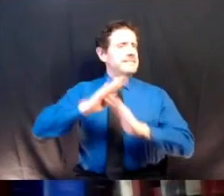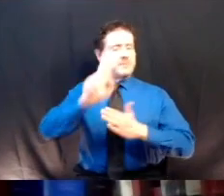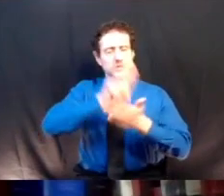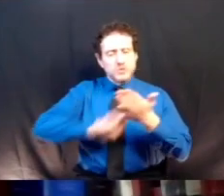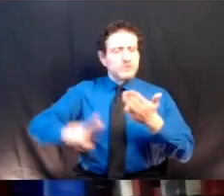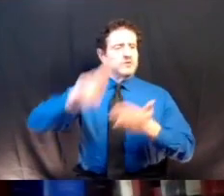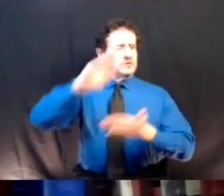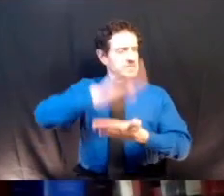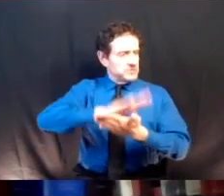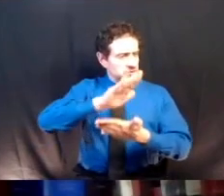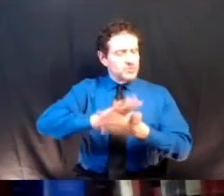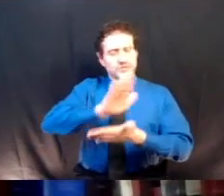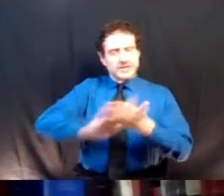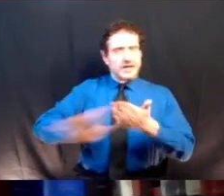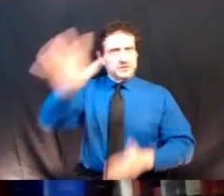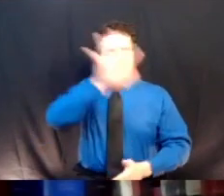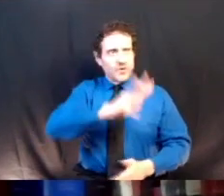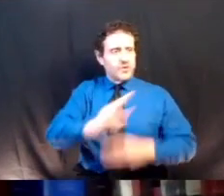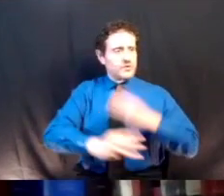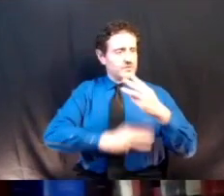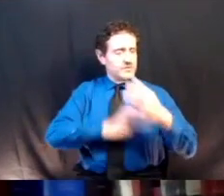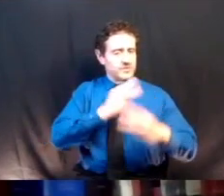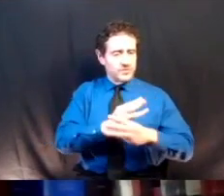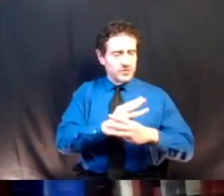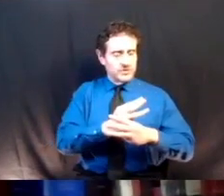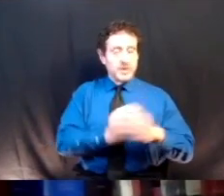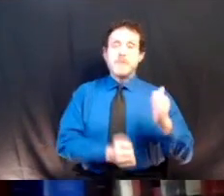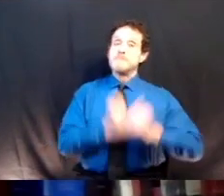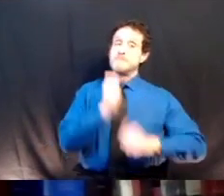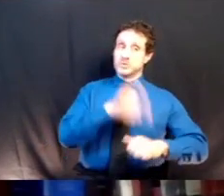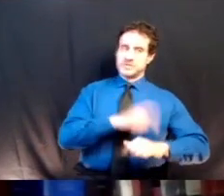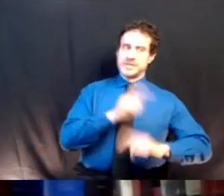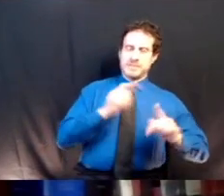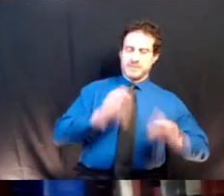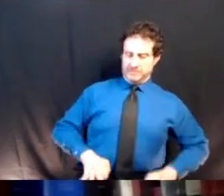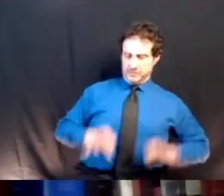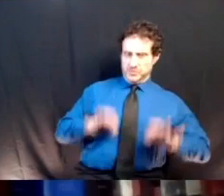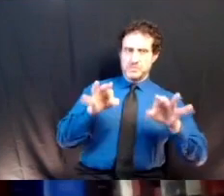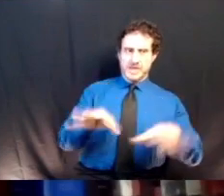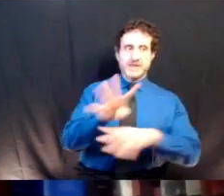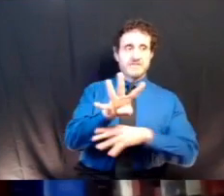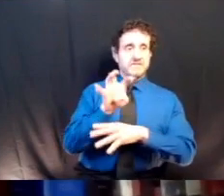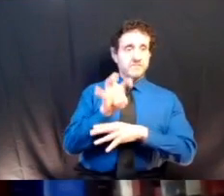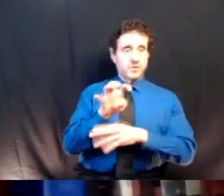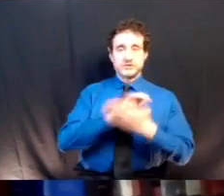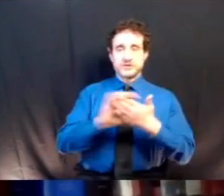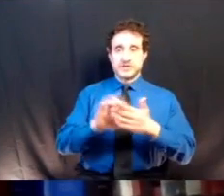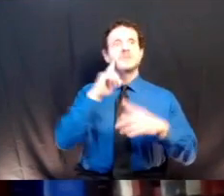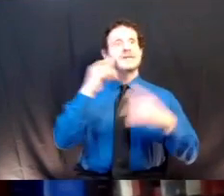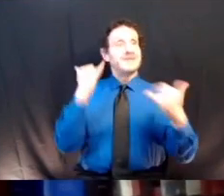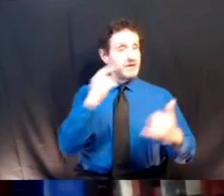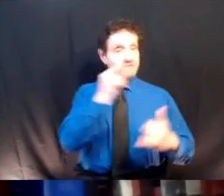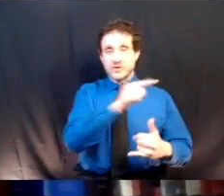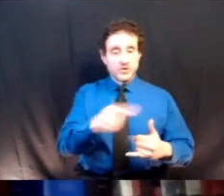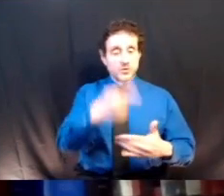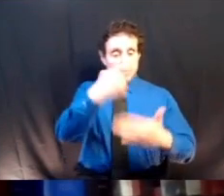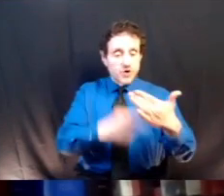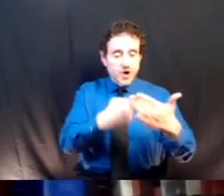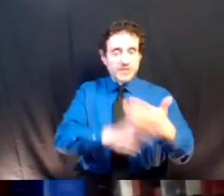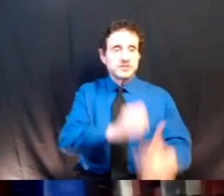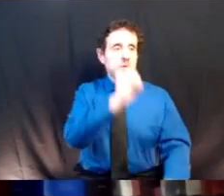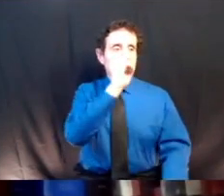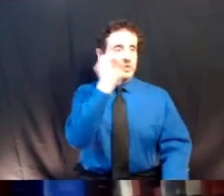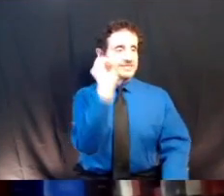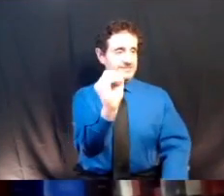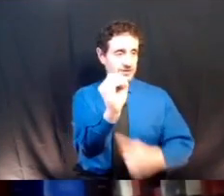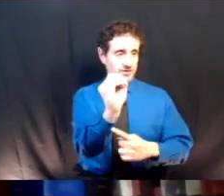world, a level of access that normally costs $400 a year, but is free to those who are unemployed